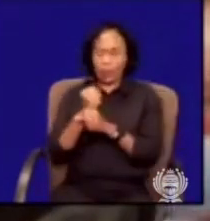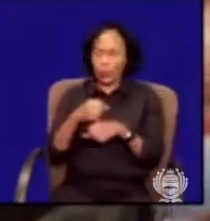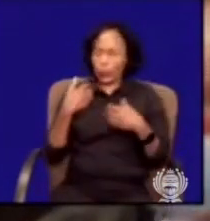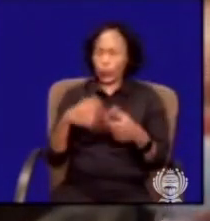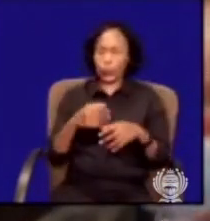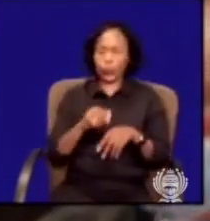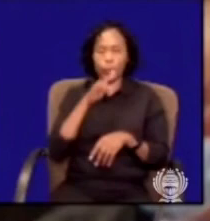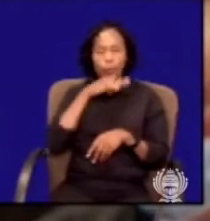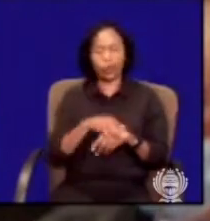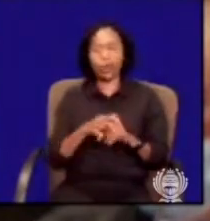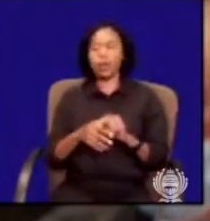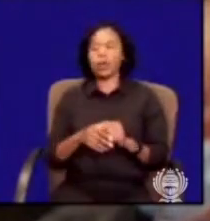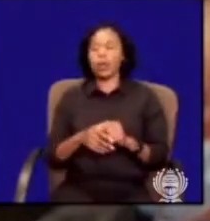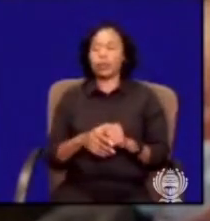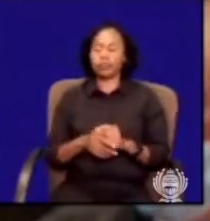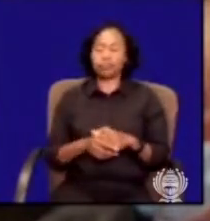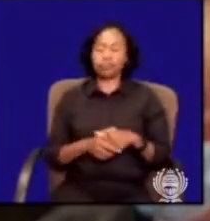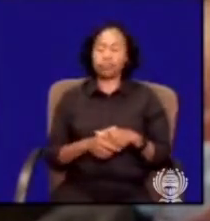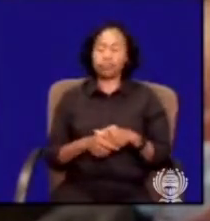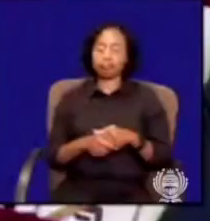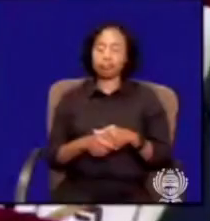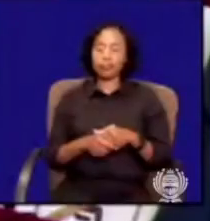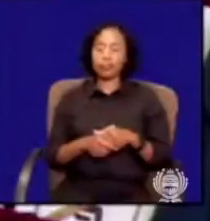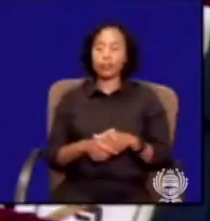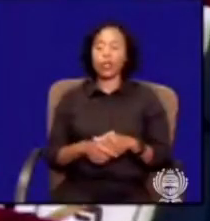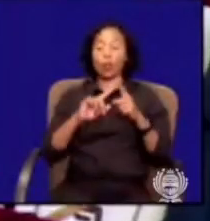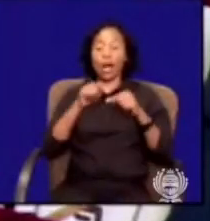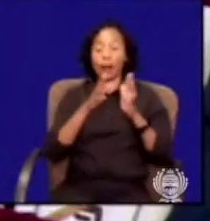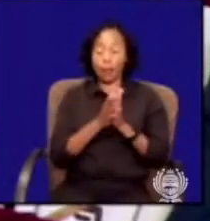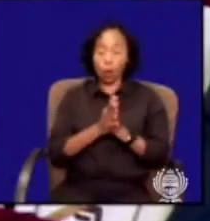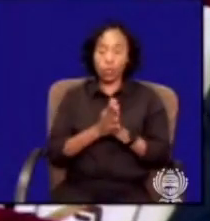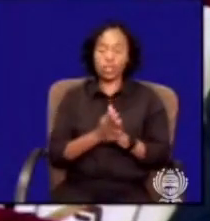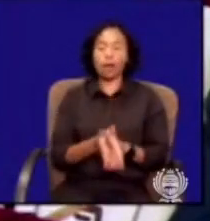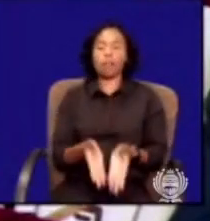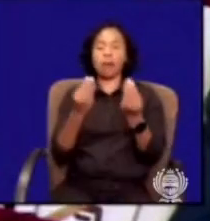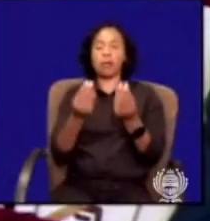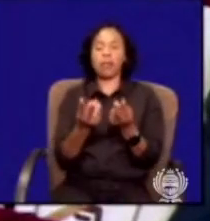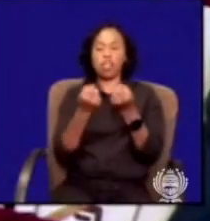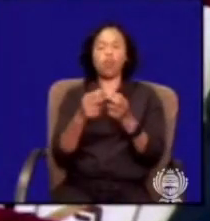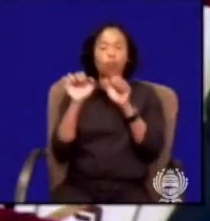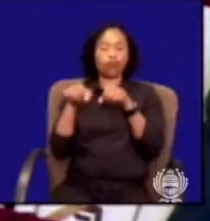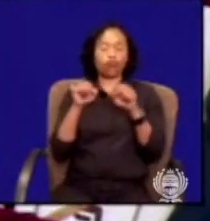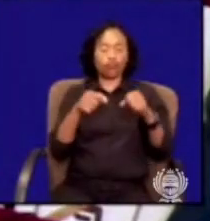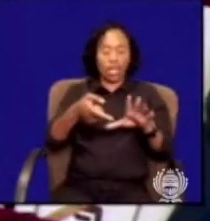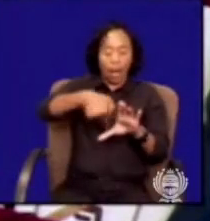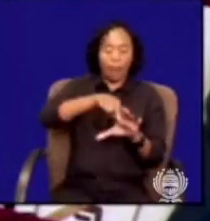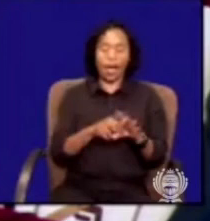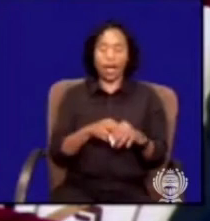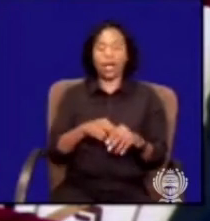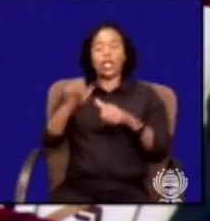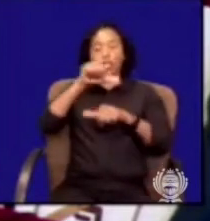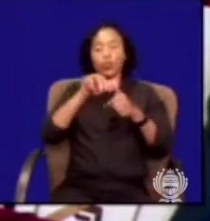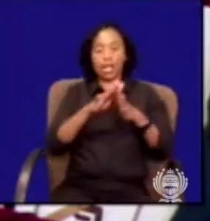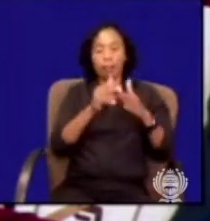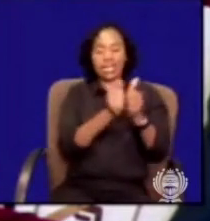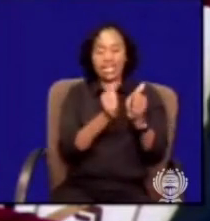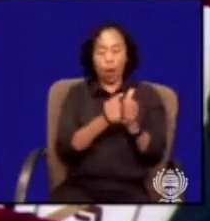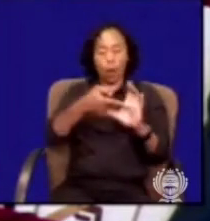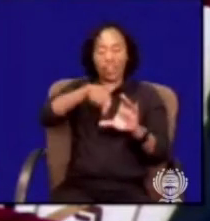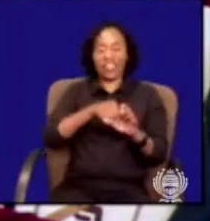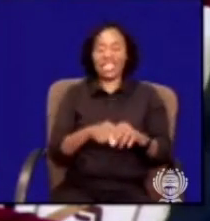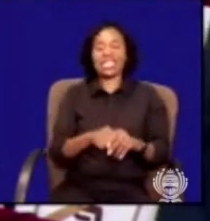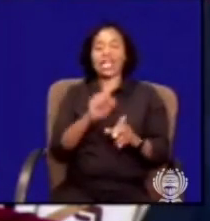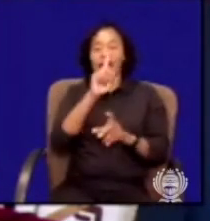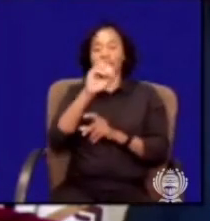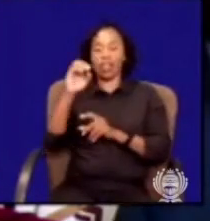him? Mr. President, you spoke about finding a new consensus amongst social partners within 100 days to reignite